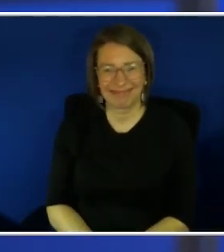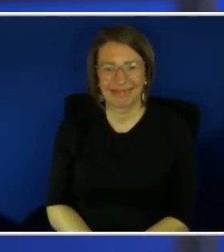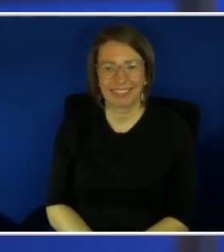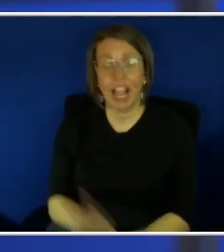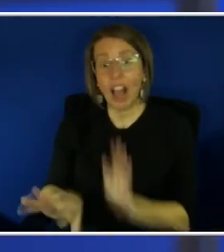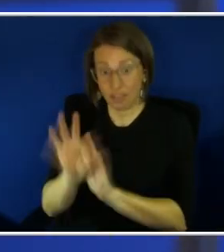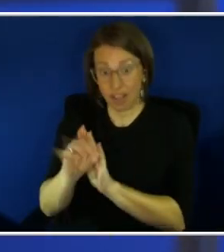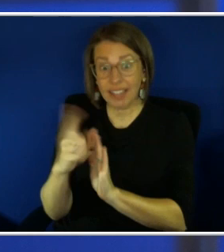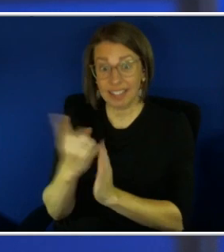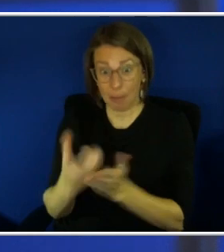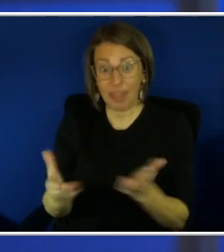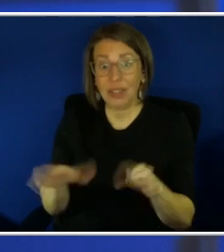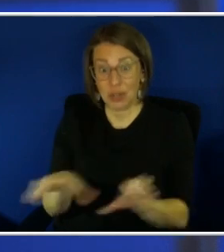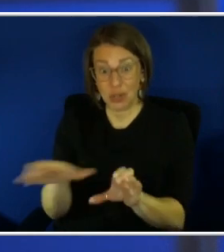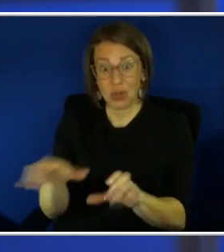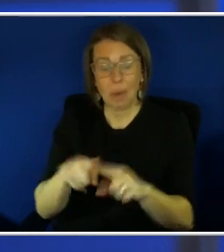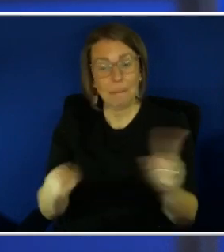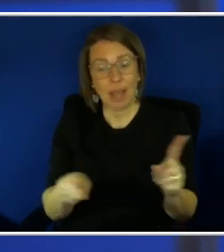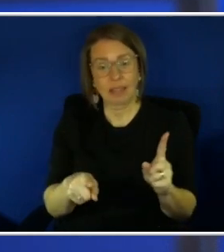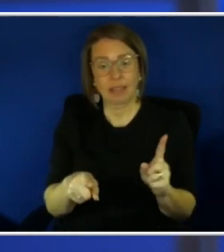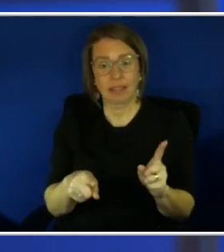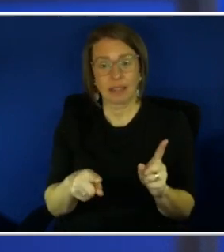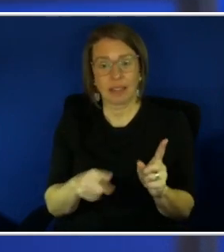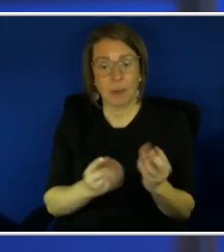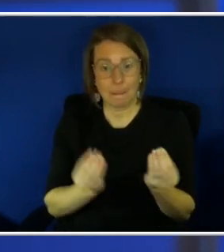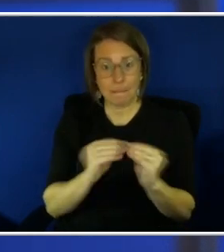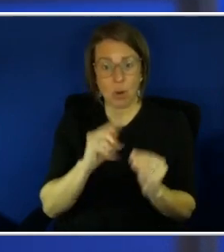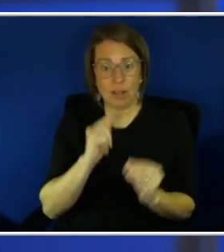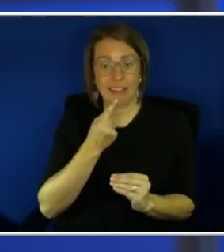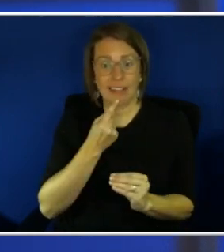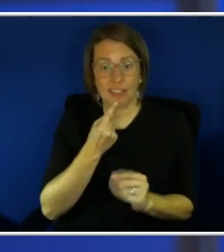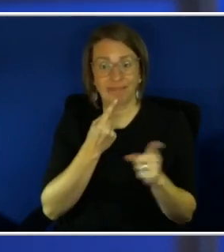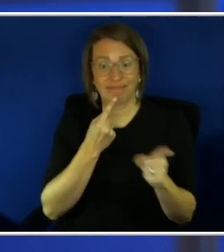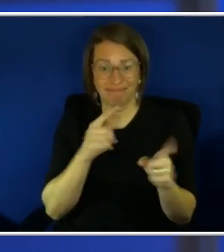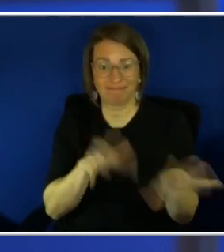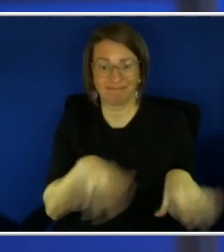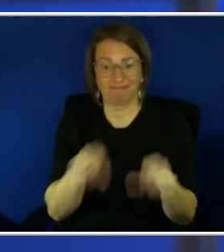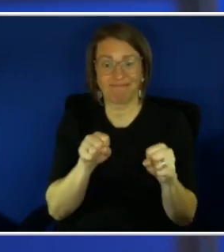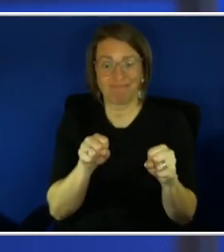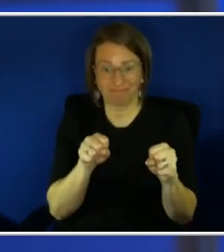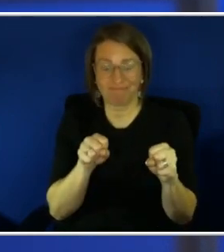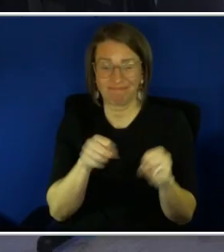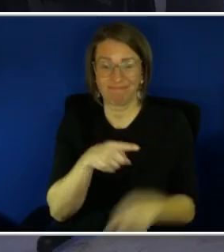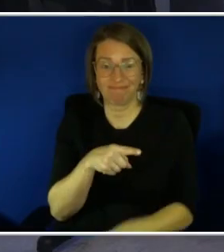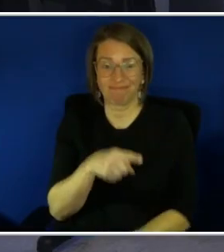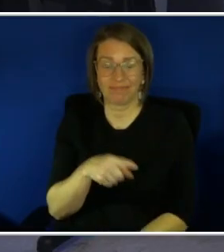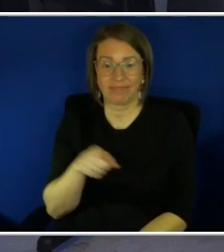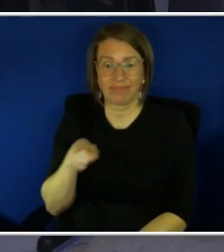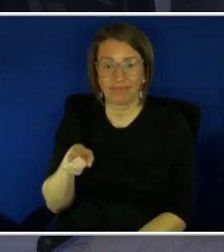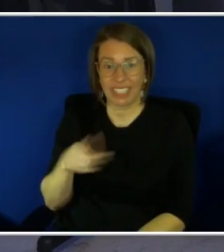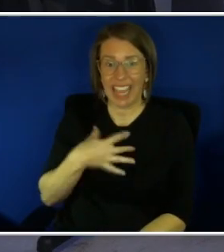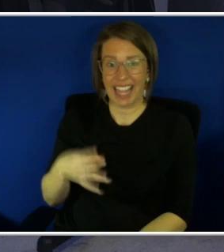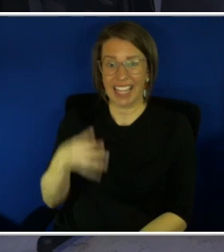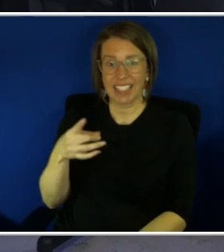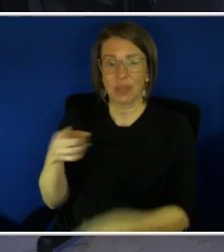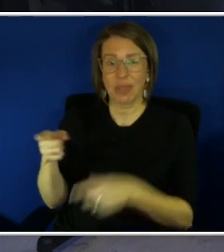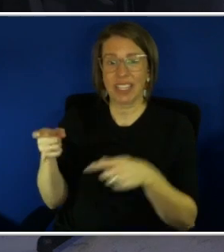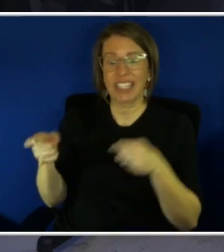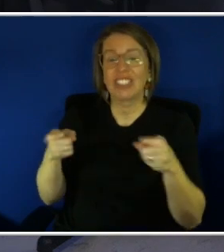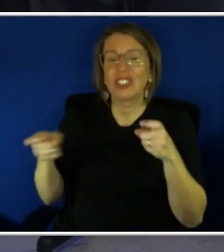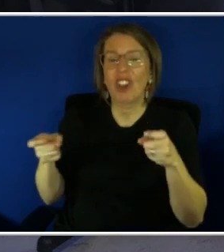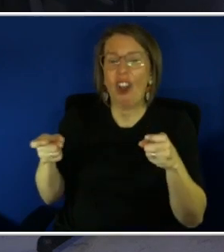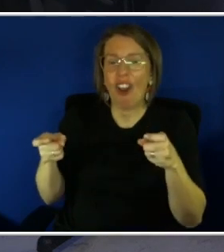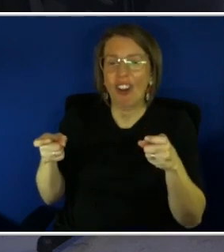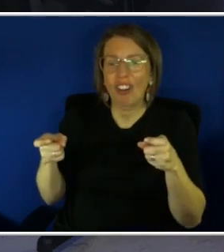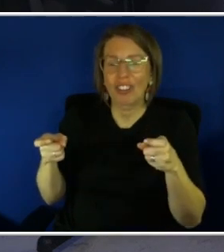it comes to something more serious, she's the one that always does it. He All just right. likes to be in charge of everything. Yeah, And then